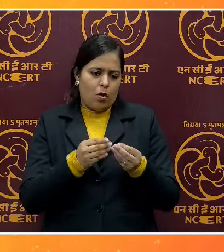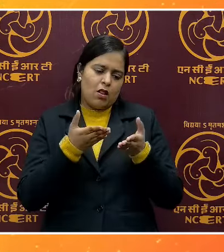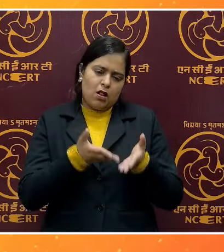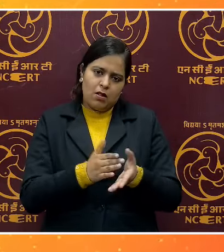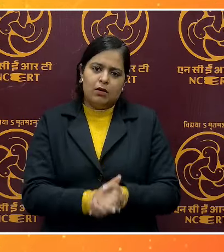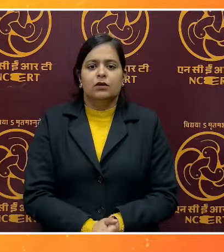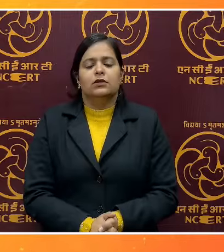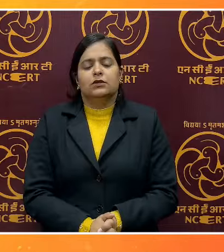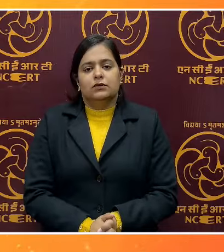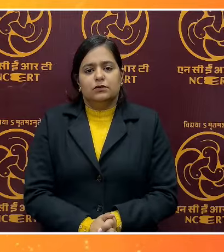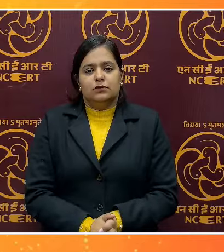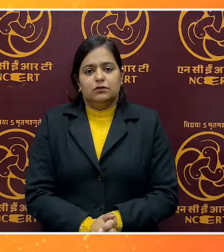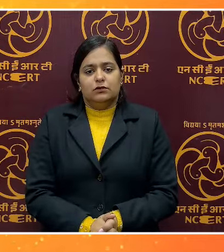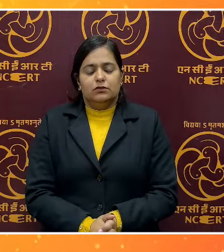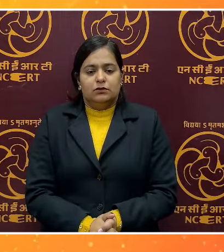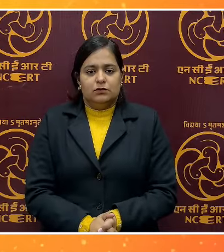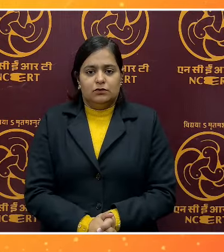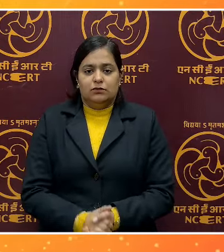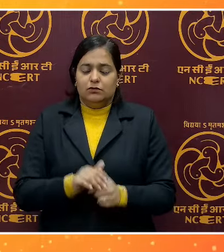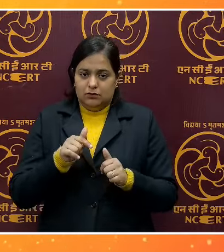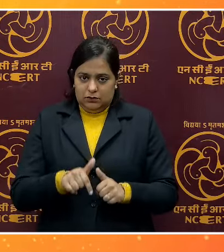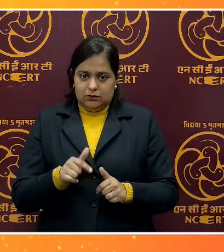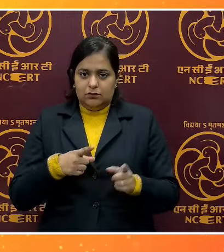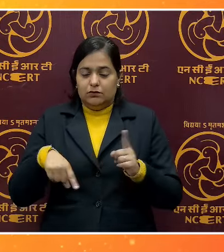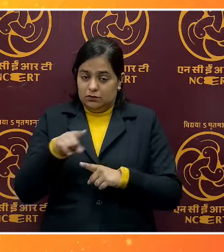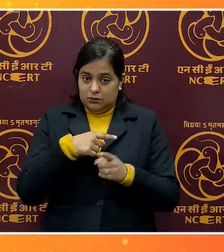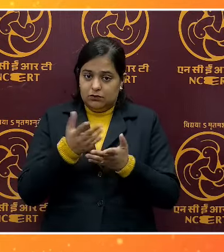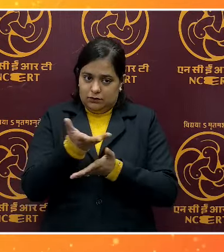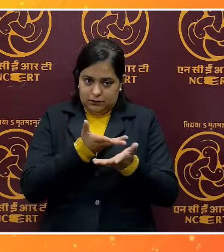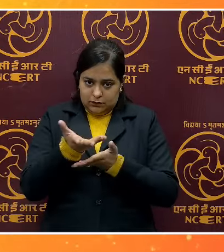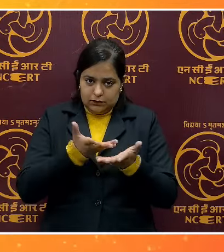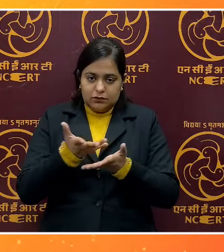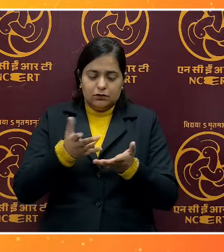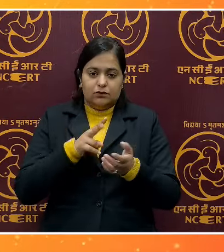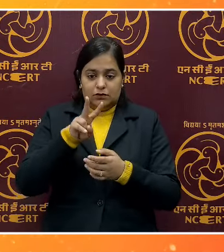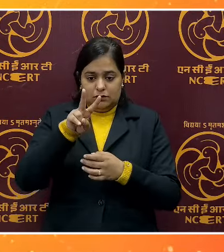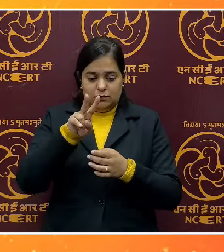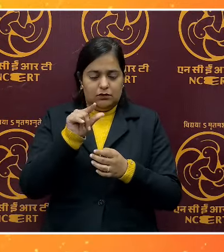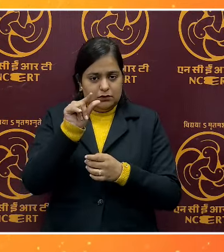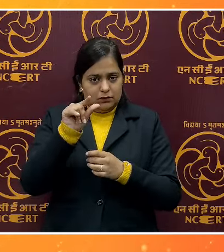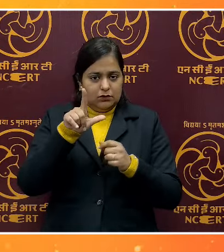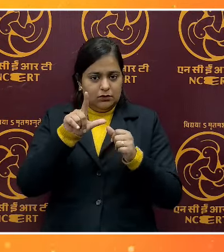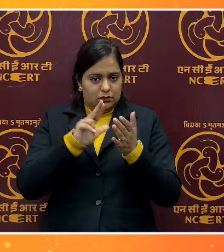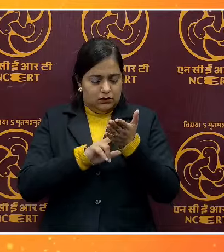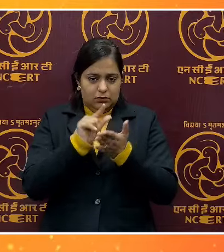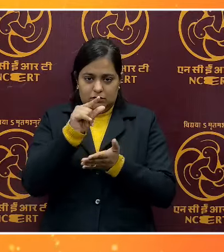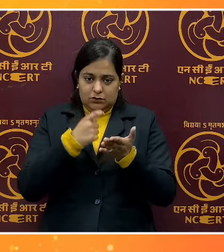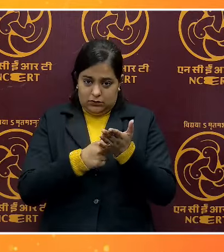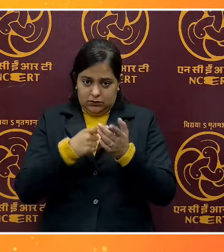there. So, we are just going to discuss about Werner theory of coordination compounds.